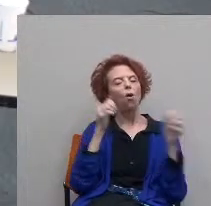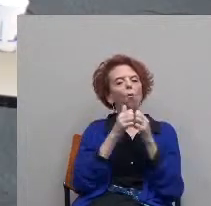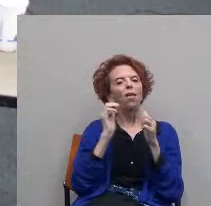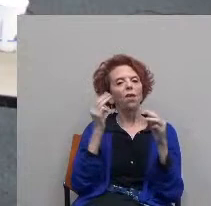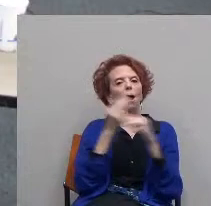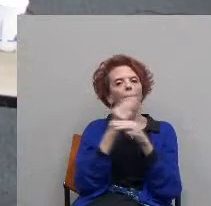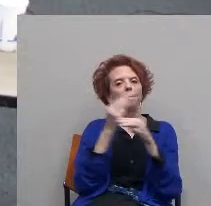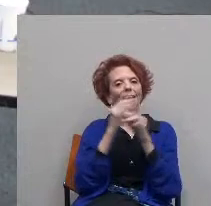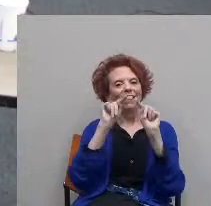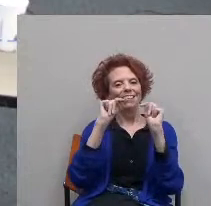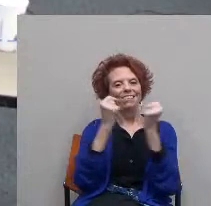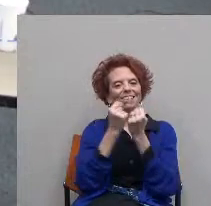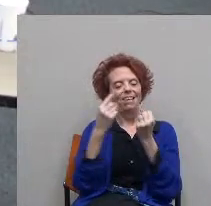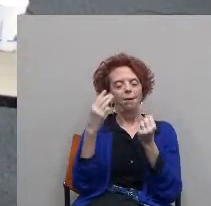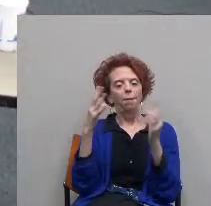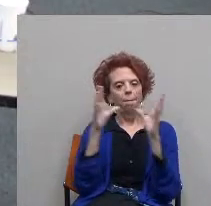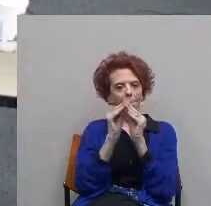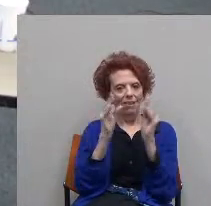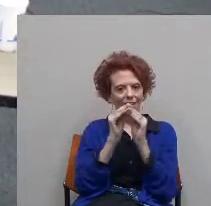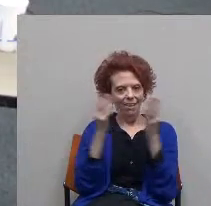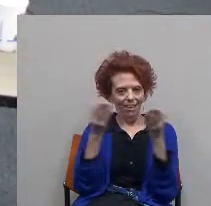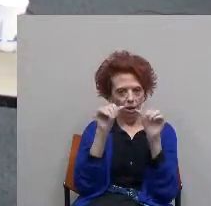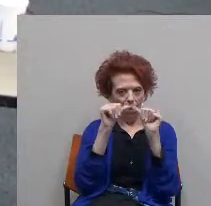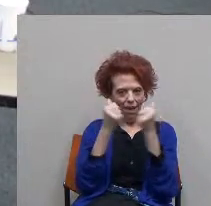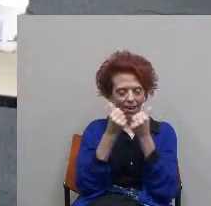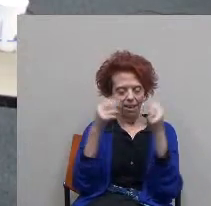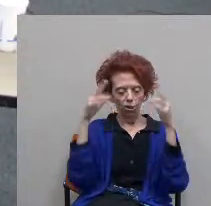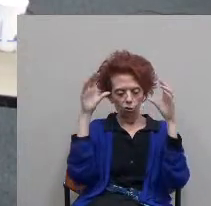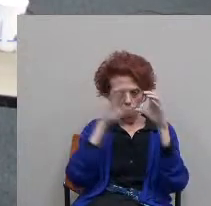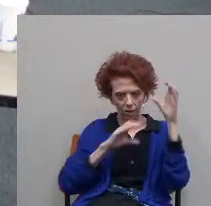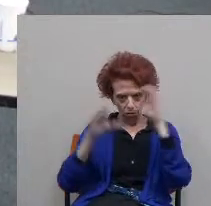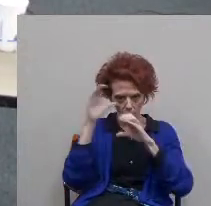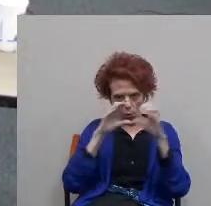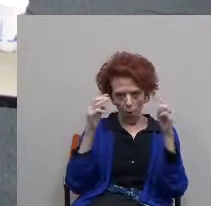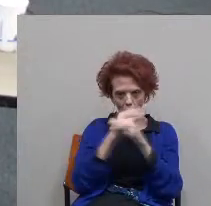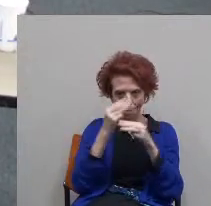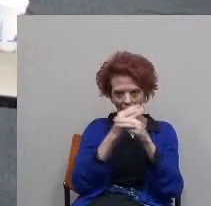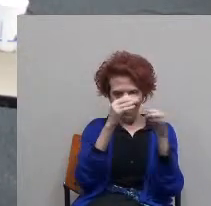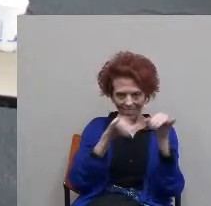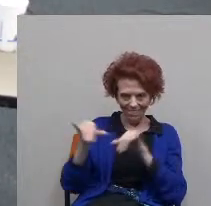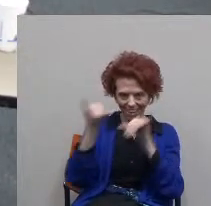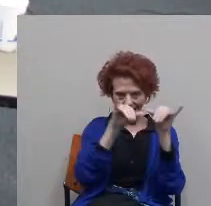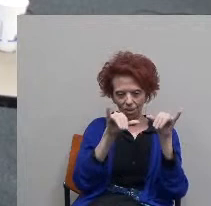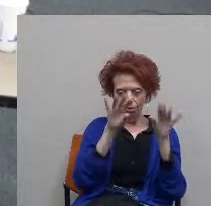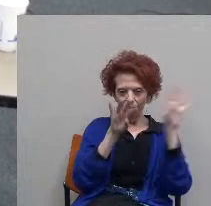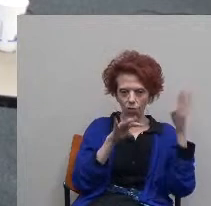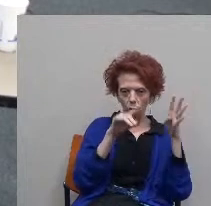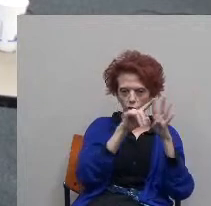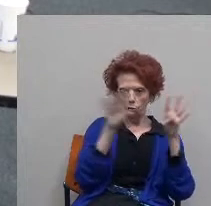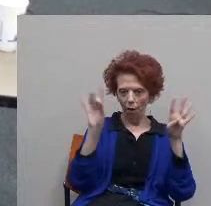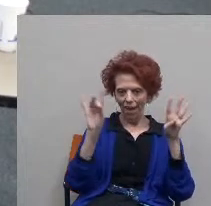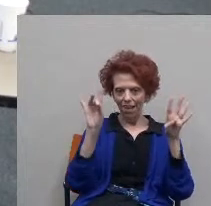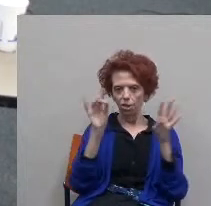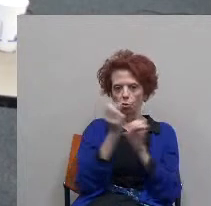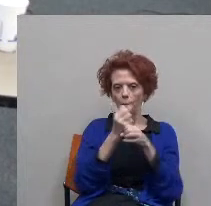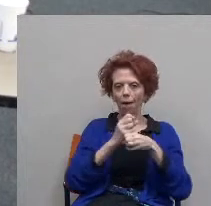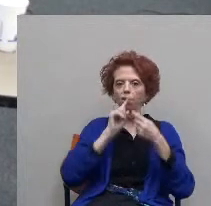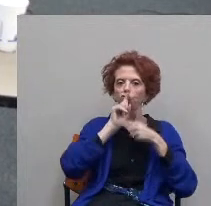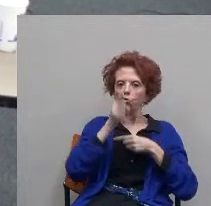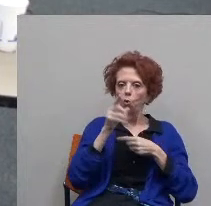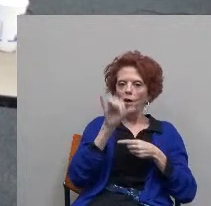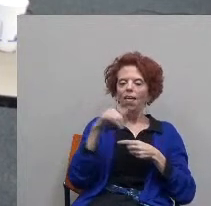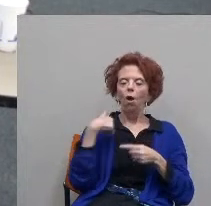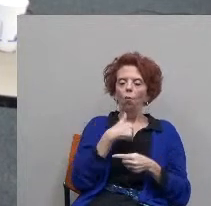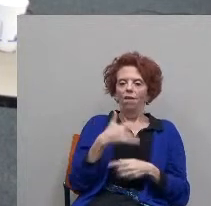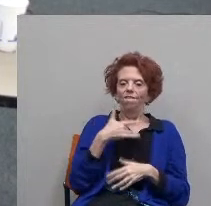team meeting here at the agency is just exploring those math standards too in 4th through 8th grade and making sure that we